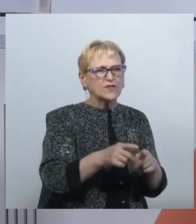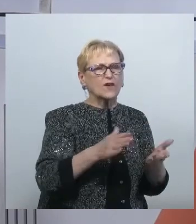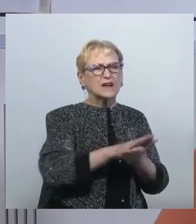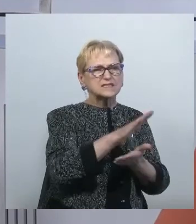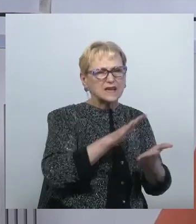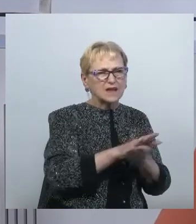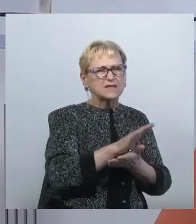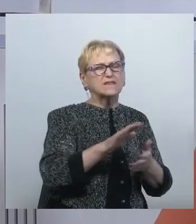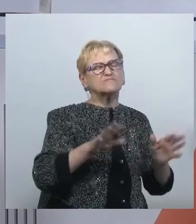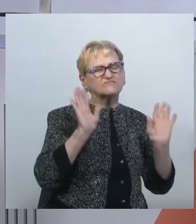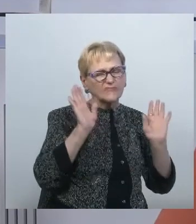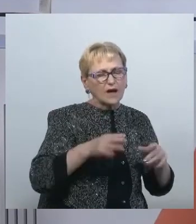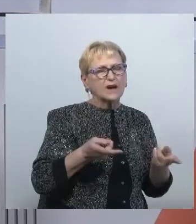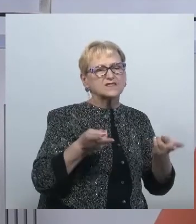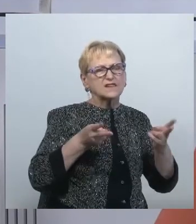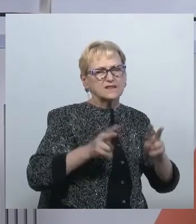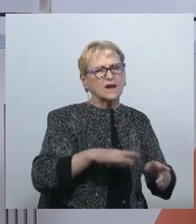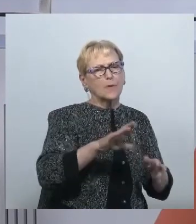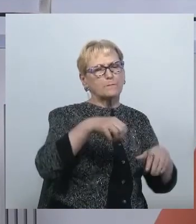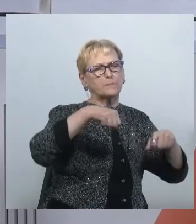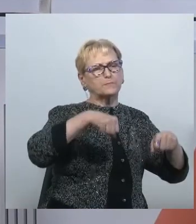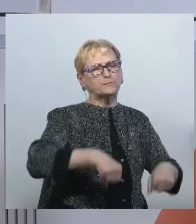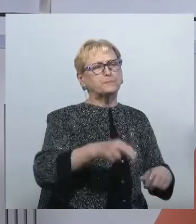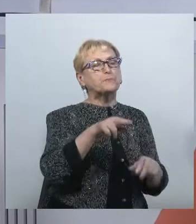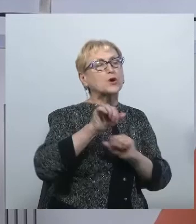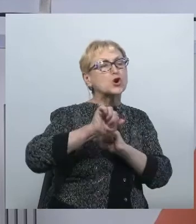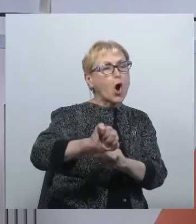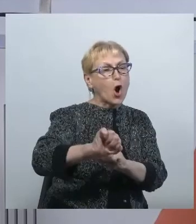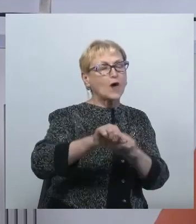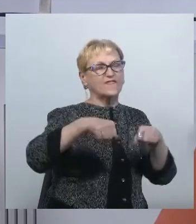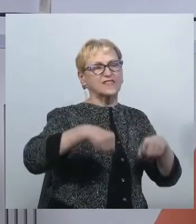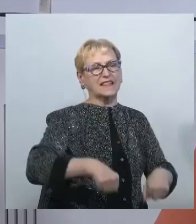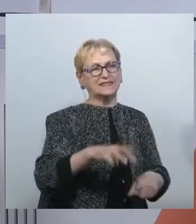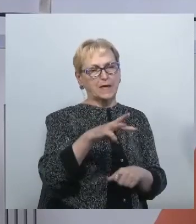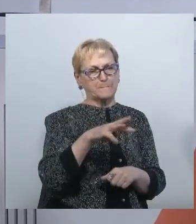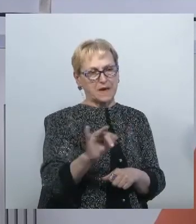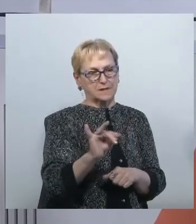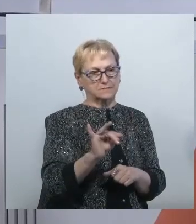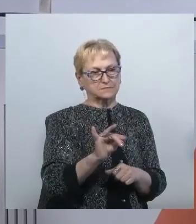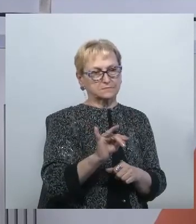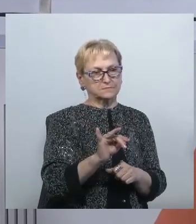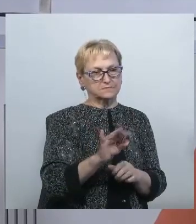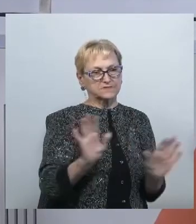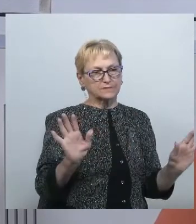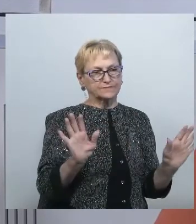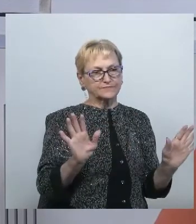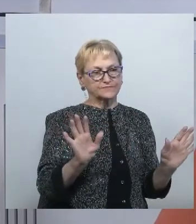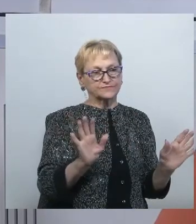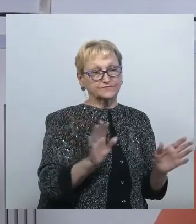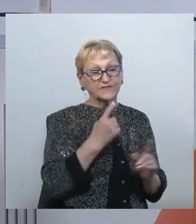Municipal newspapers in the regions, they are still dependent on the state. I mean,